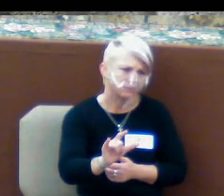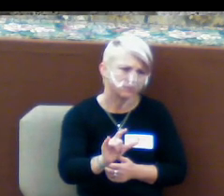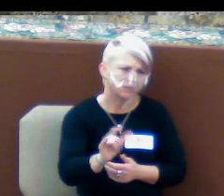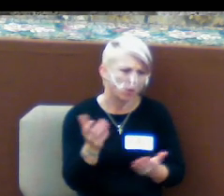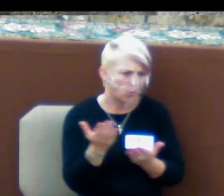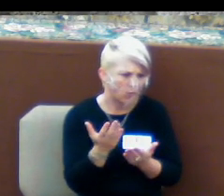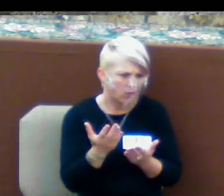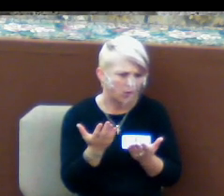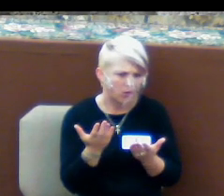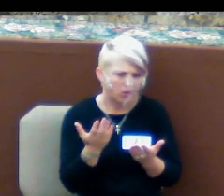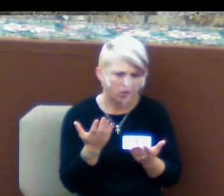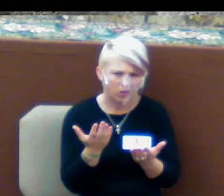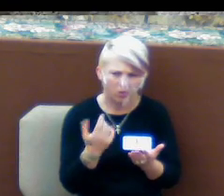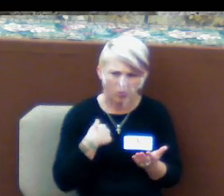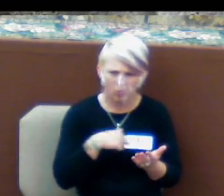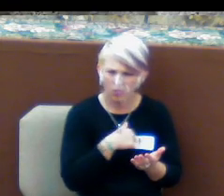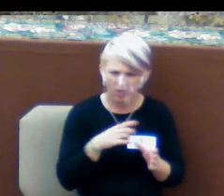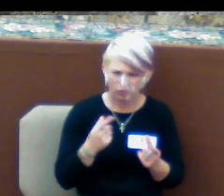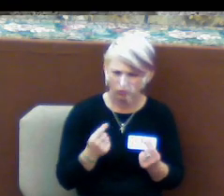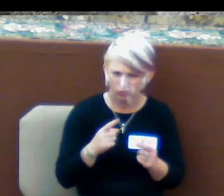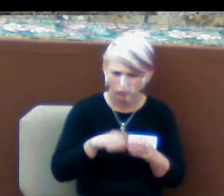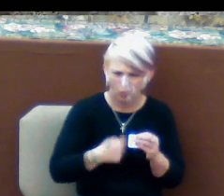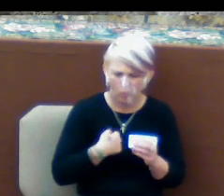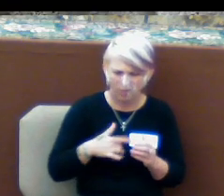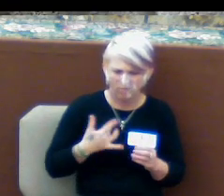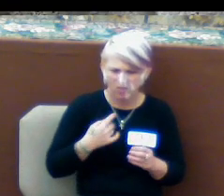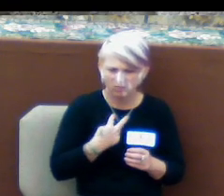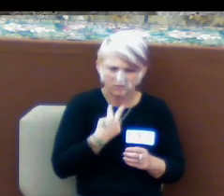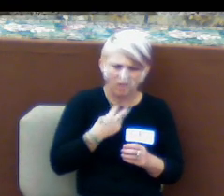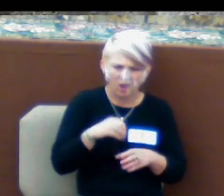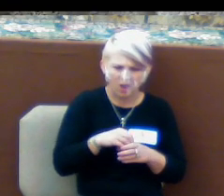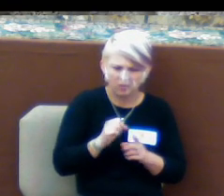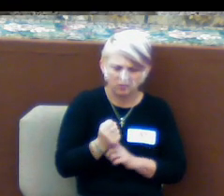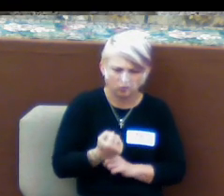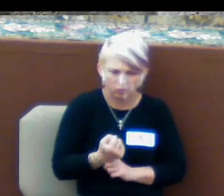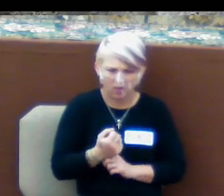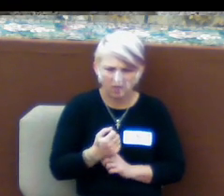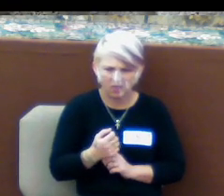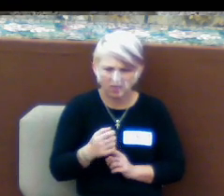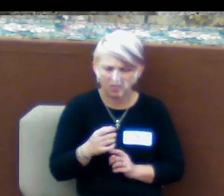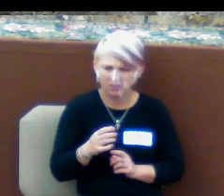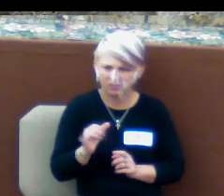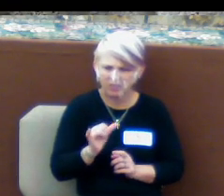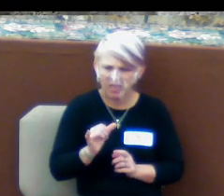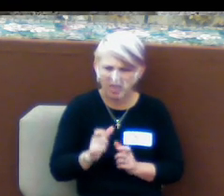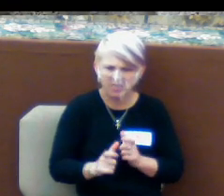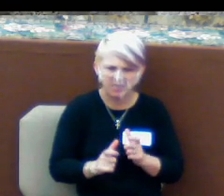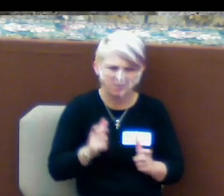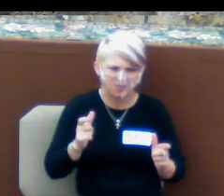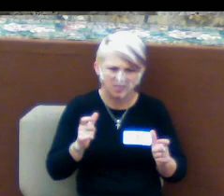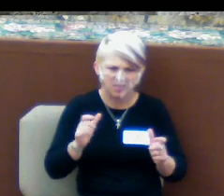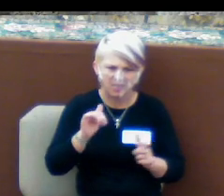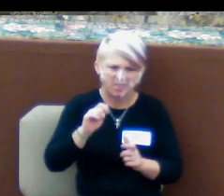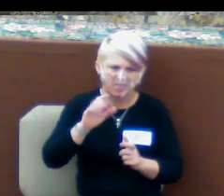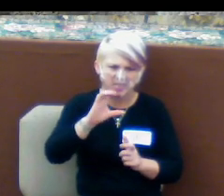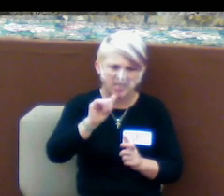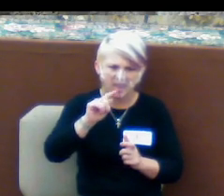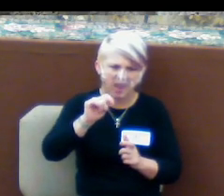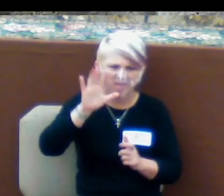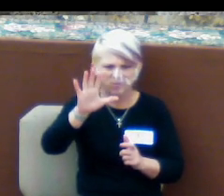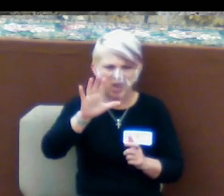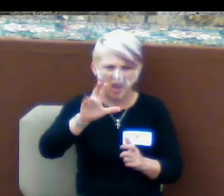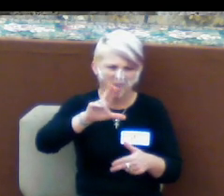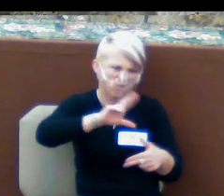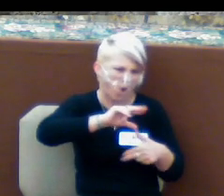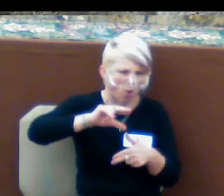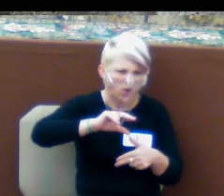What should we do when we're stuck in a bad place, a massive, life-threatening, Category 5 kind of storm, when it looks as